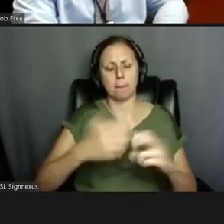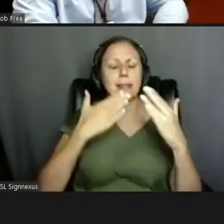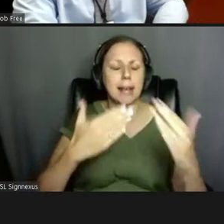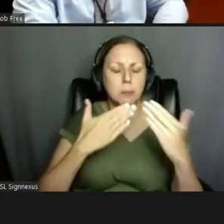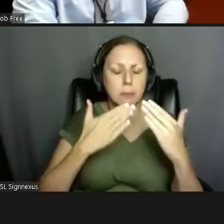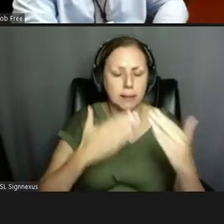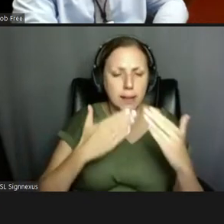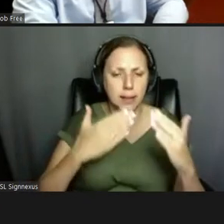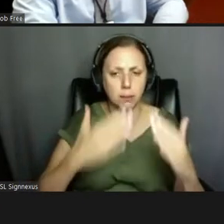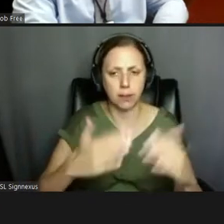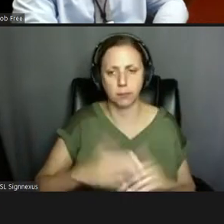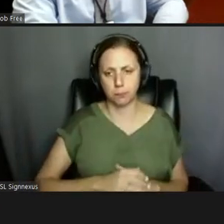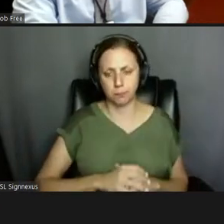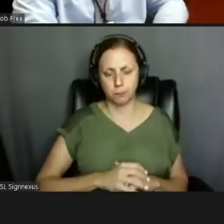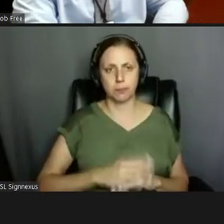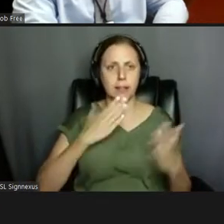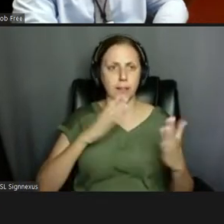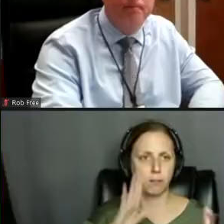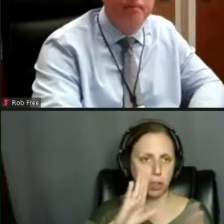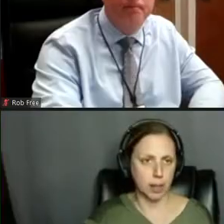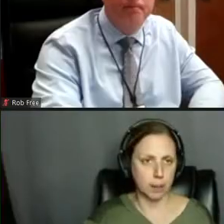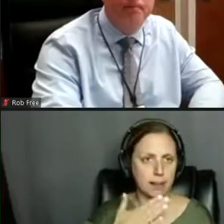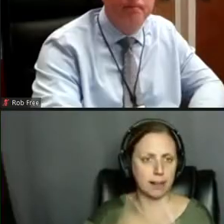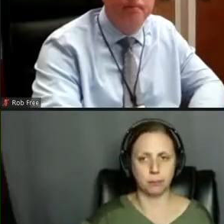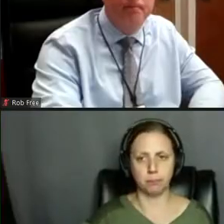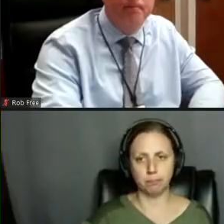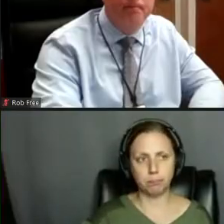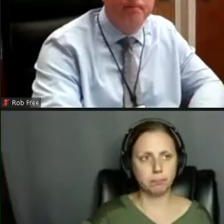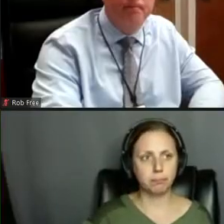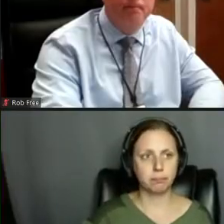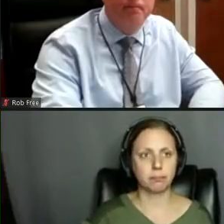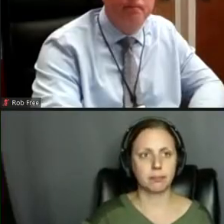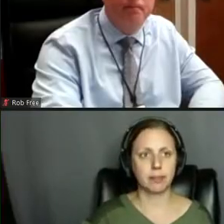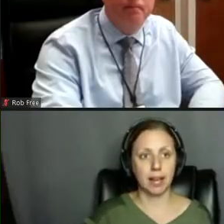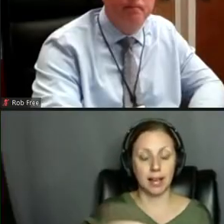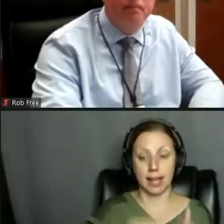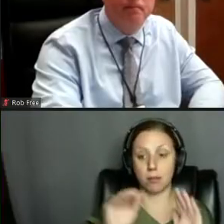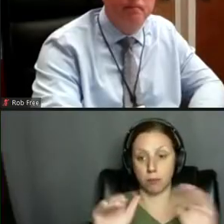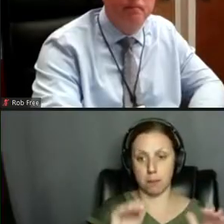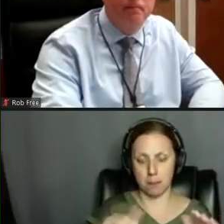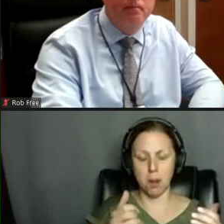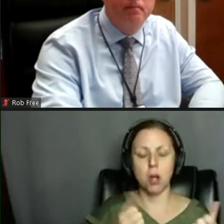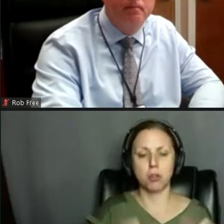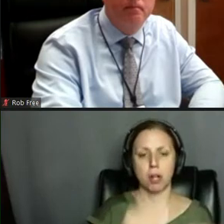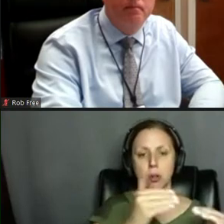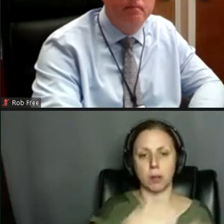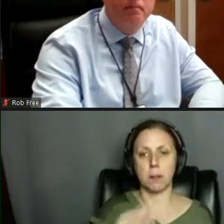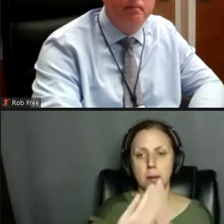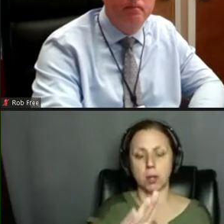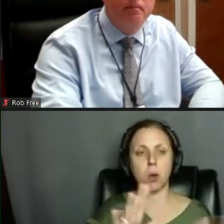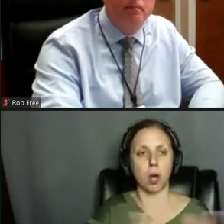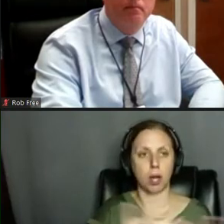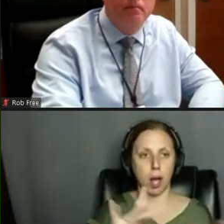Thank you for your time. Thank you. Again, a reminder, please try to keep your remarks to 2 minutes.